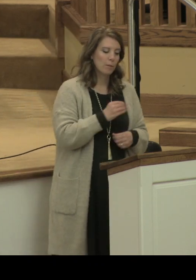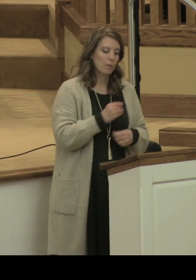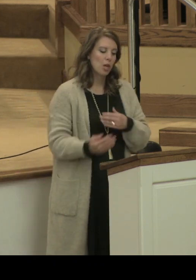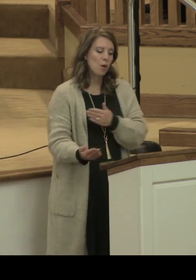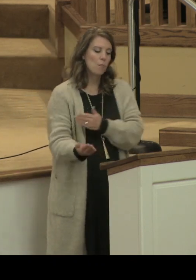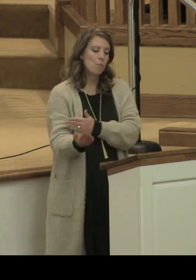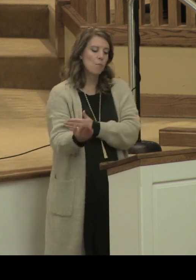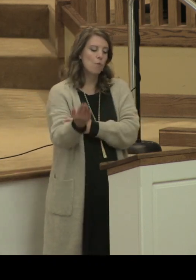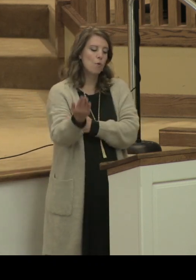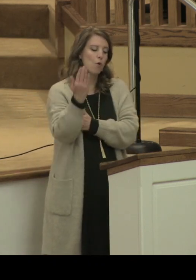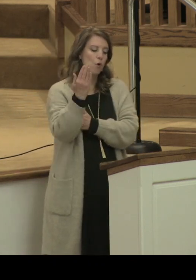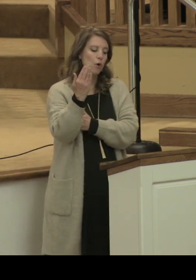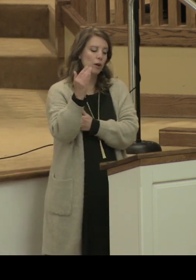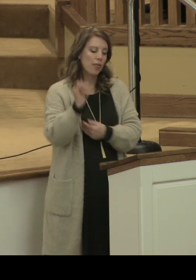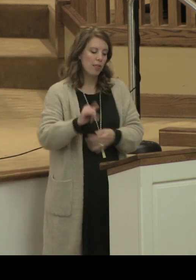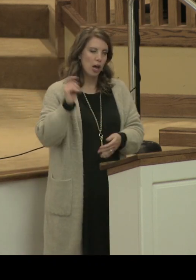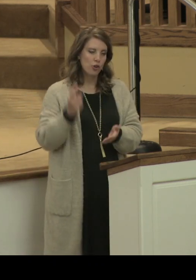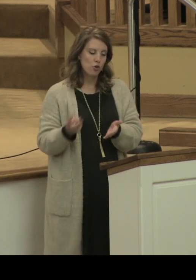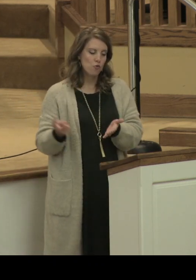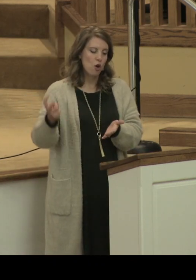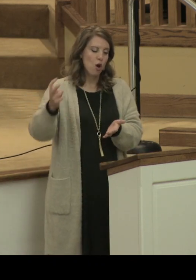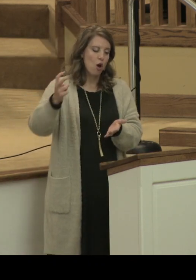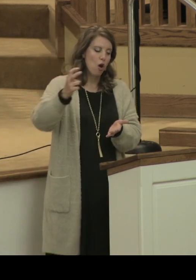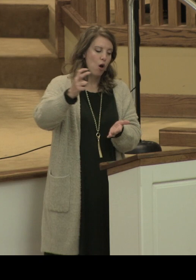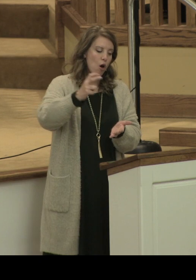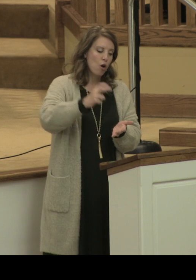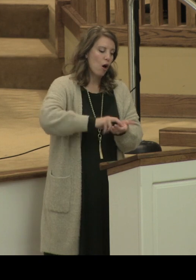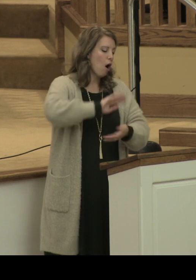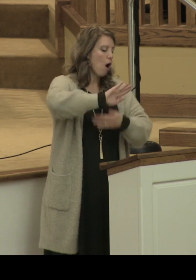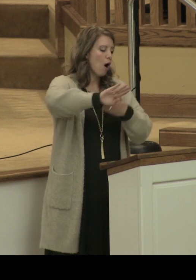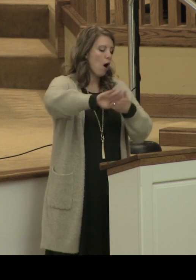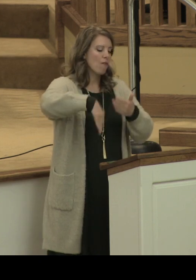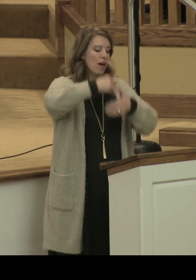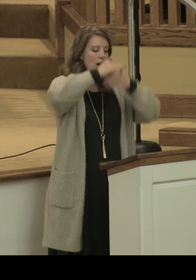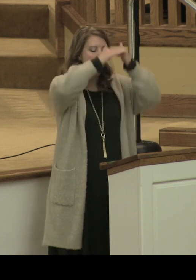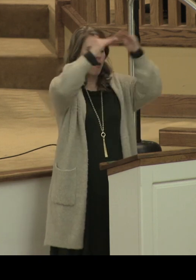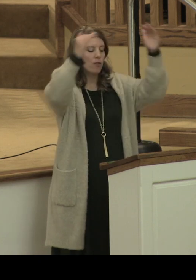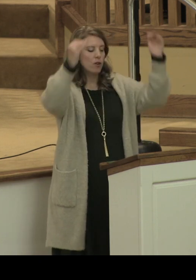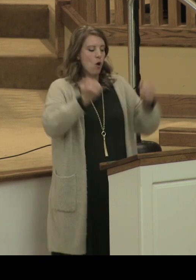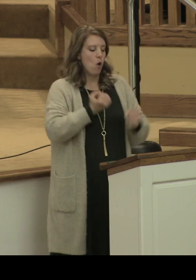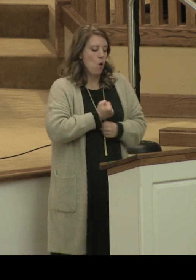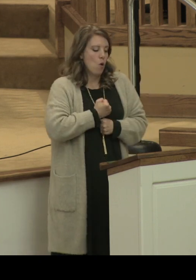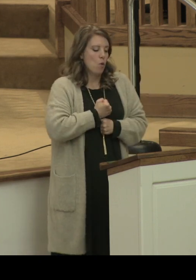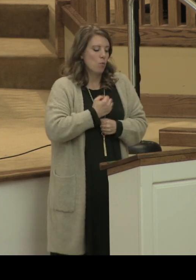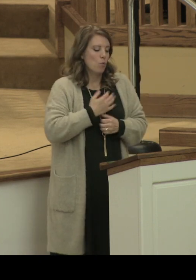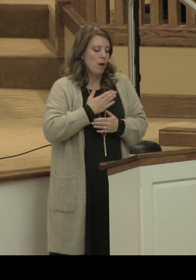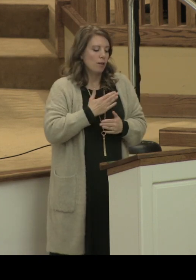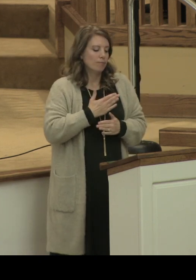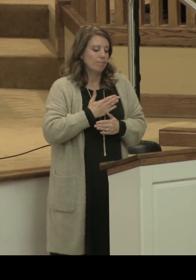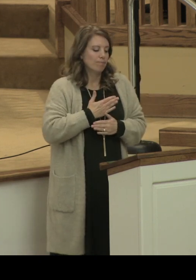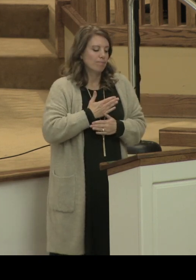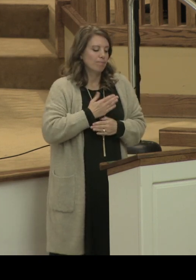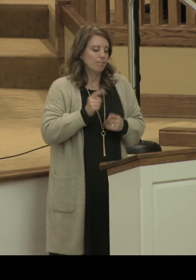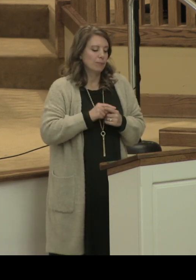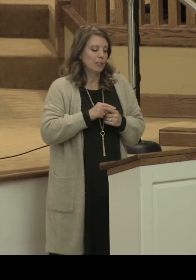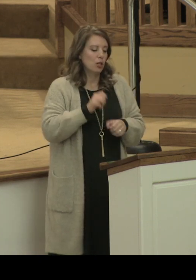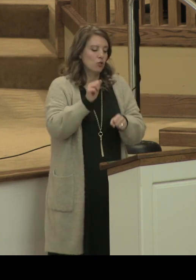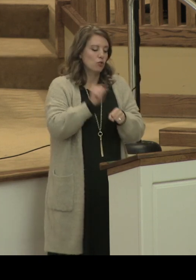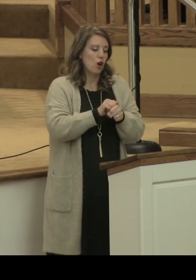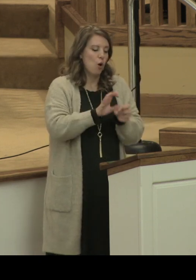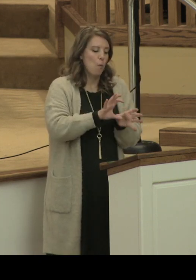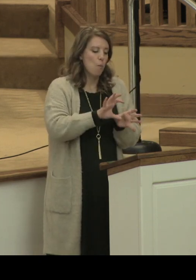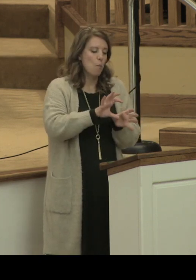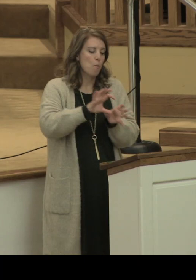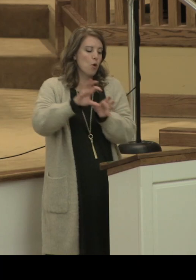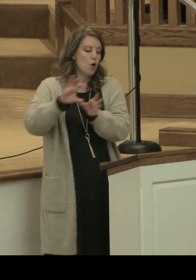And the morning that you rose, all of heaven held its breath, till that stone was moved